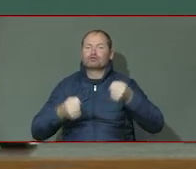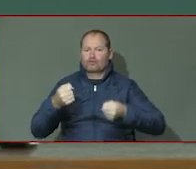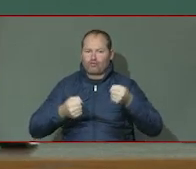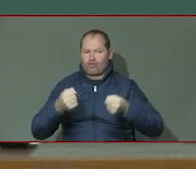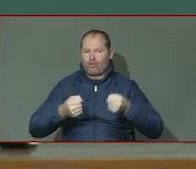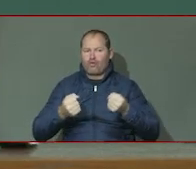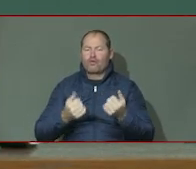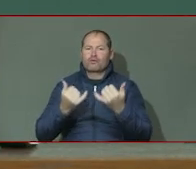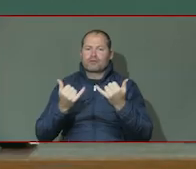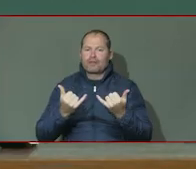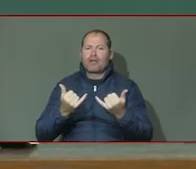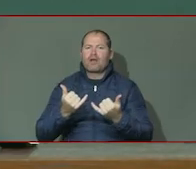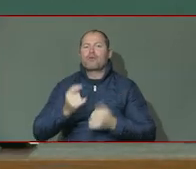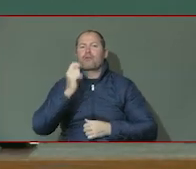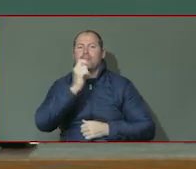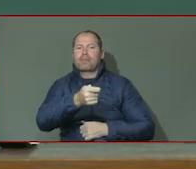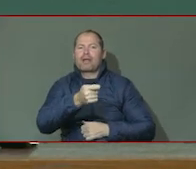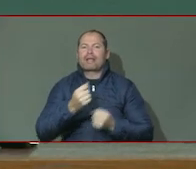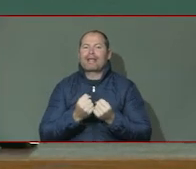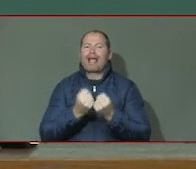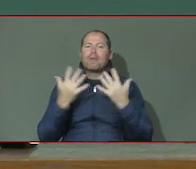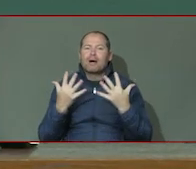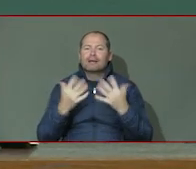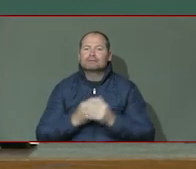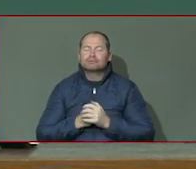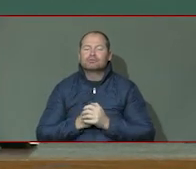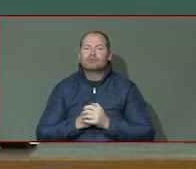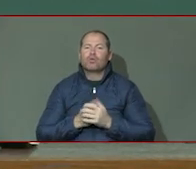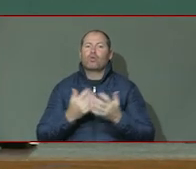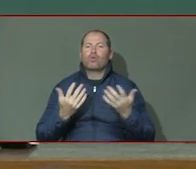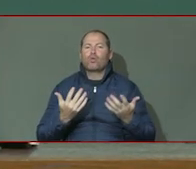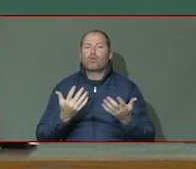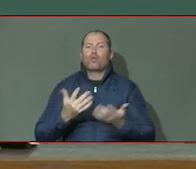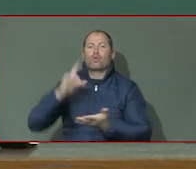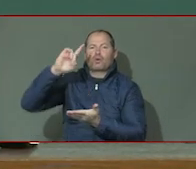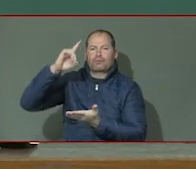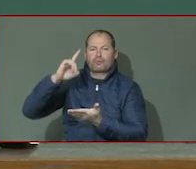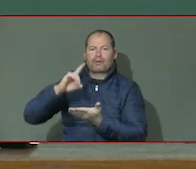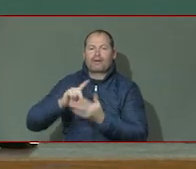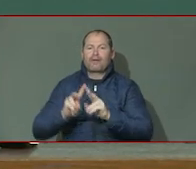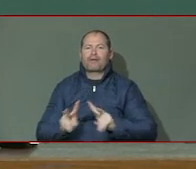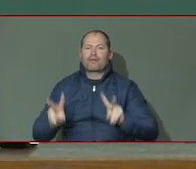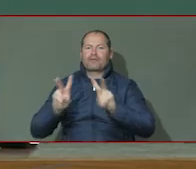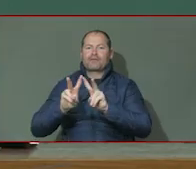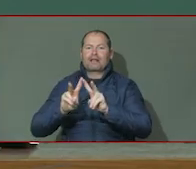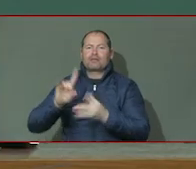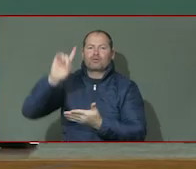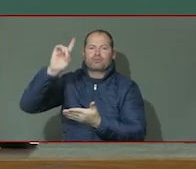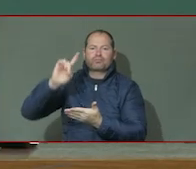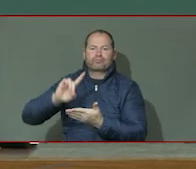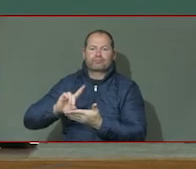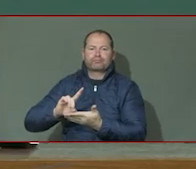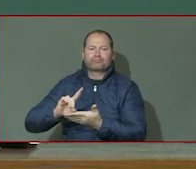accumulated depreciation. So to get the carrying value, you have to say 2640